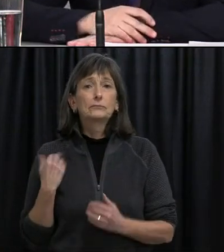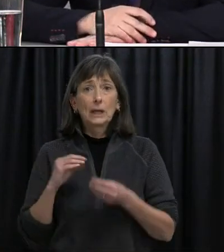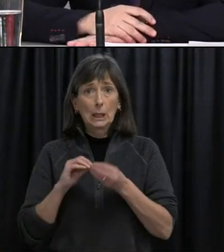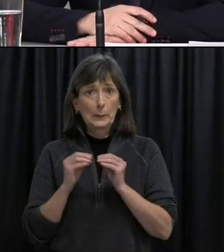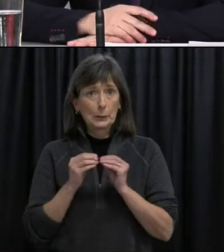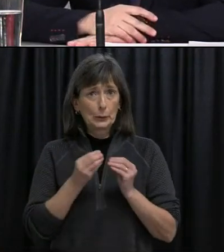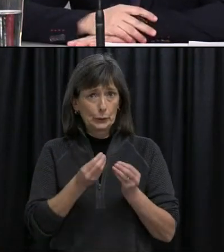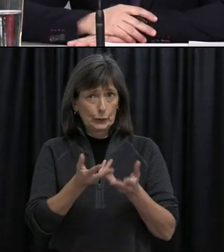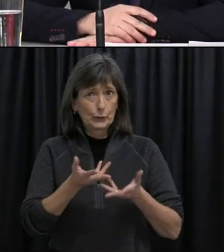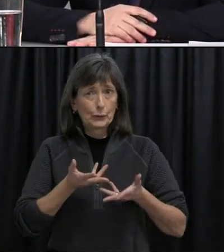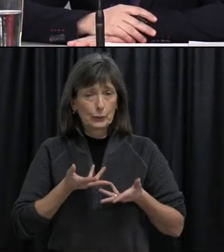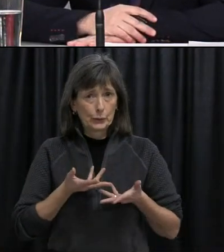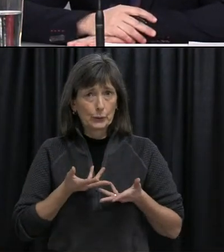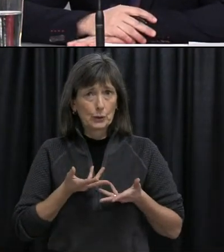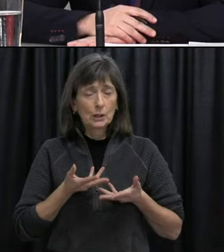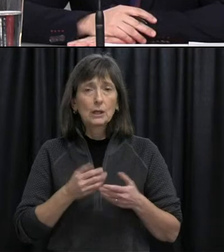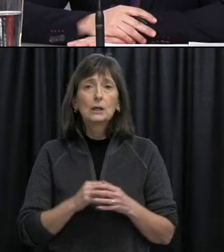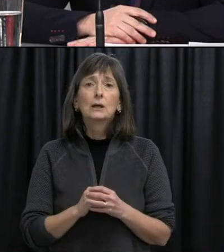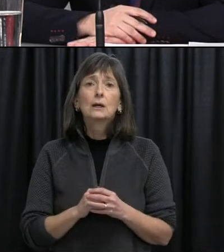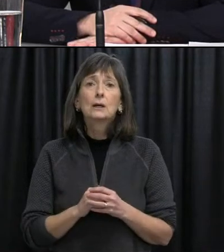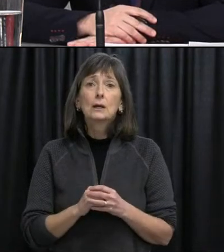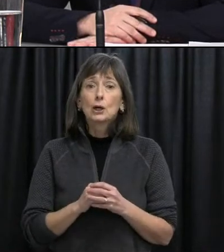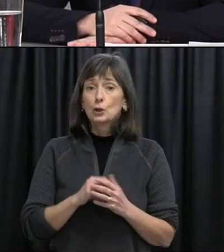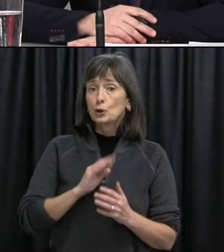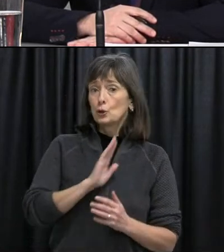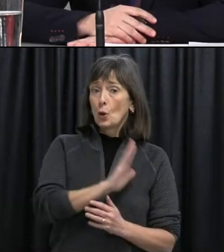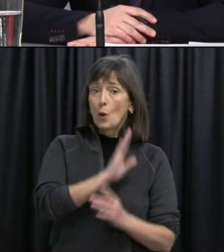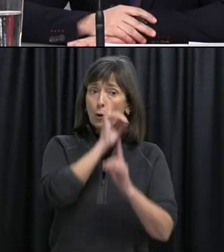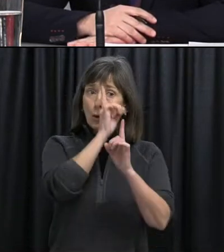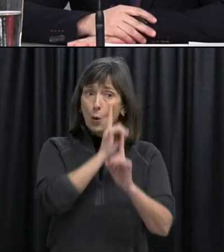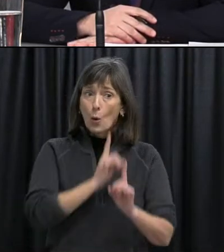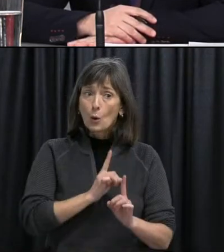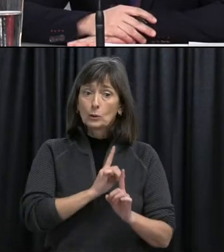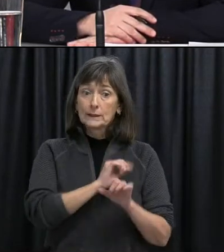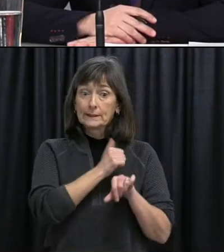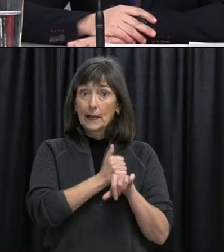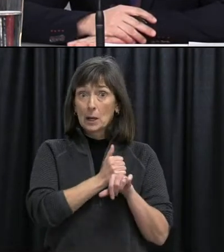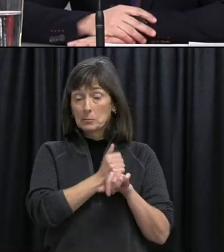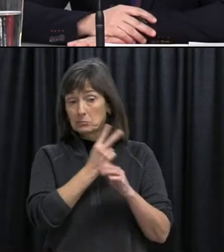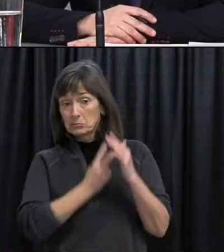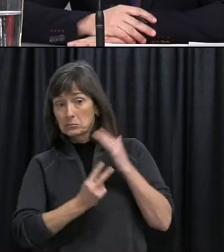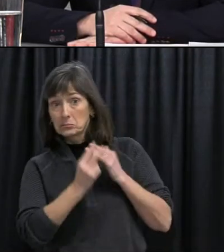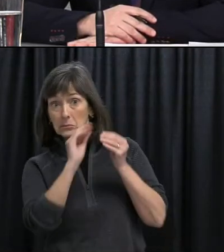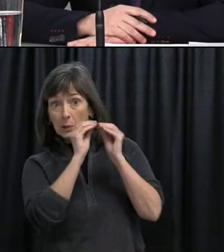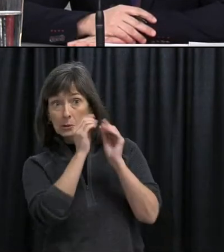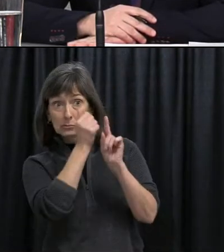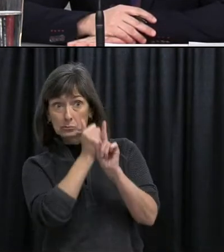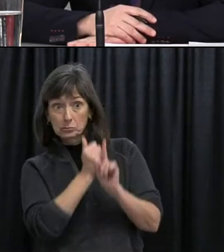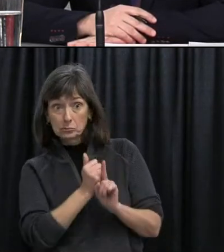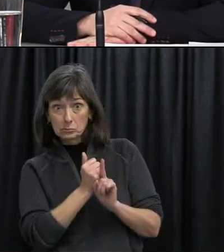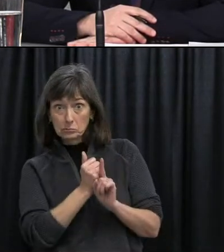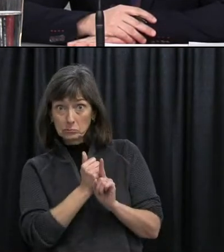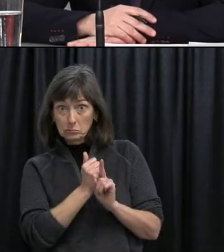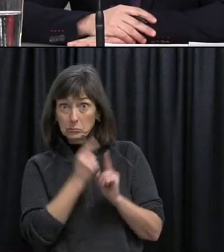Are you planning on reaching the goals that you set before? Yes,